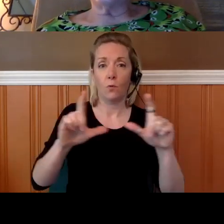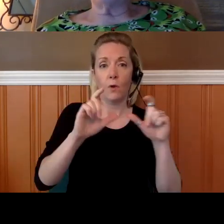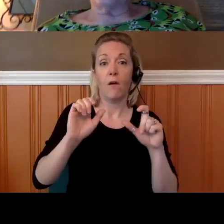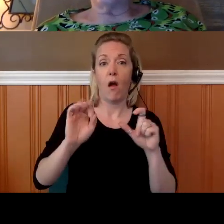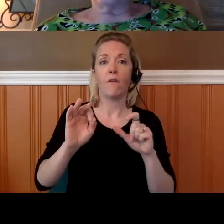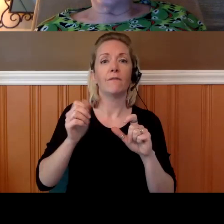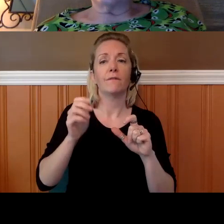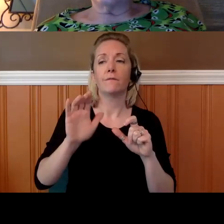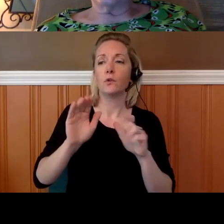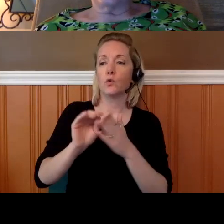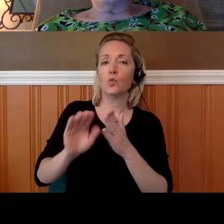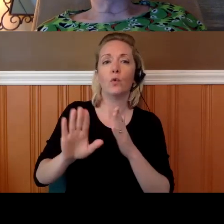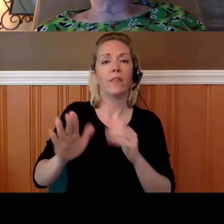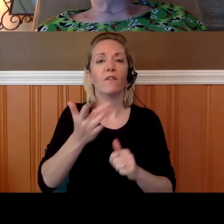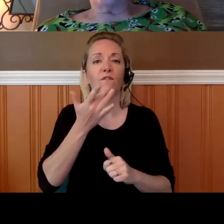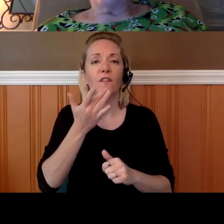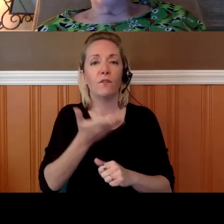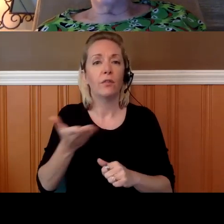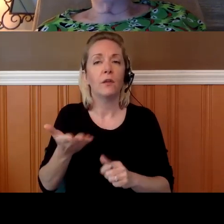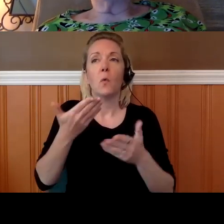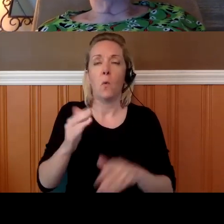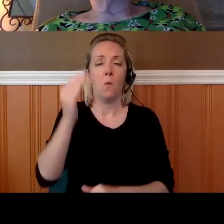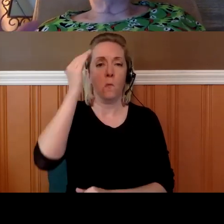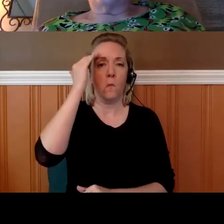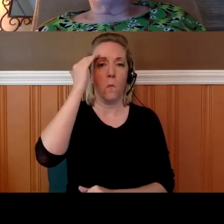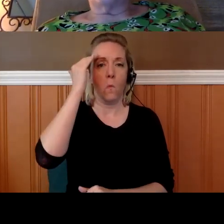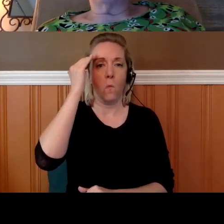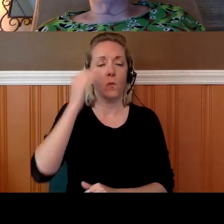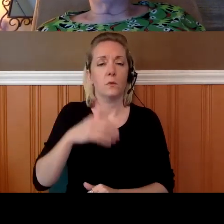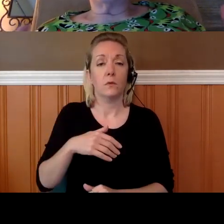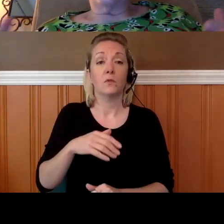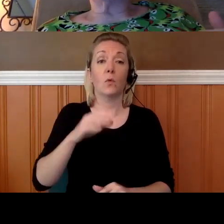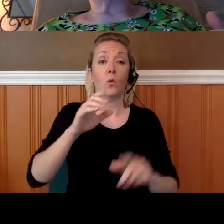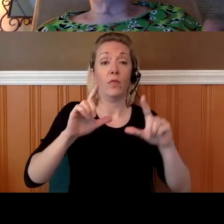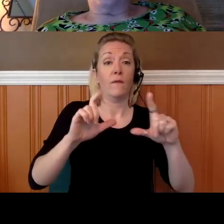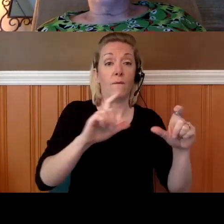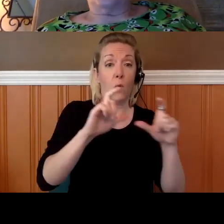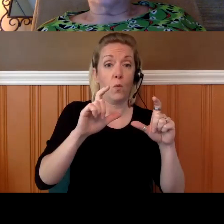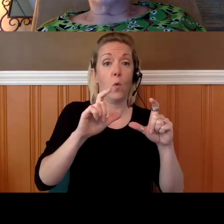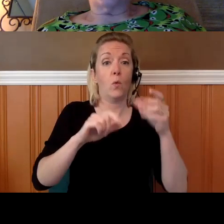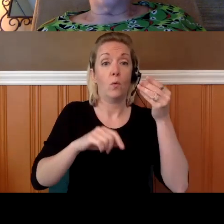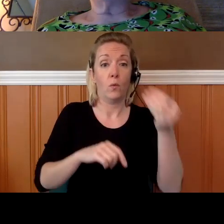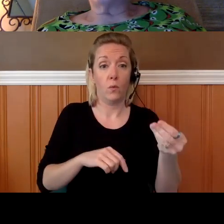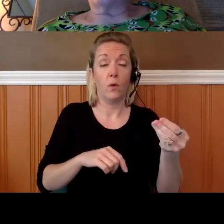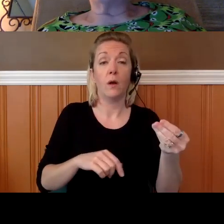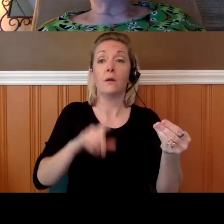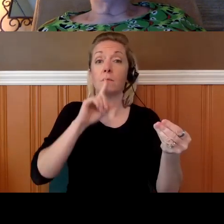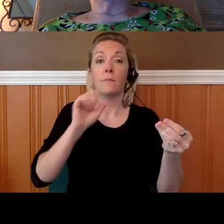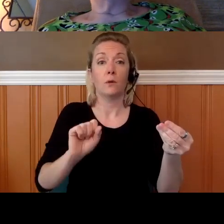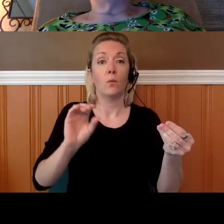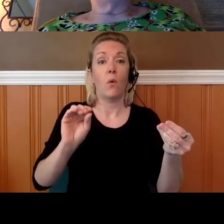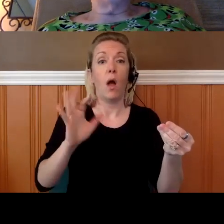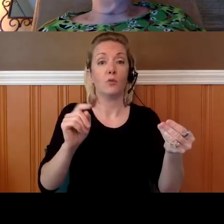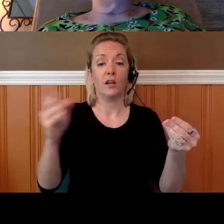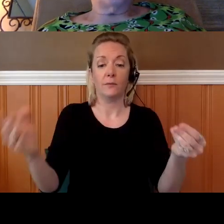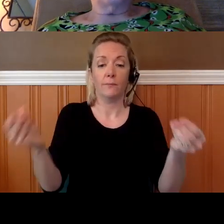visually recognizes, and I'm pairing the photo with the actual object. So I take